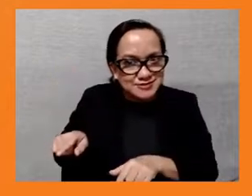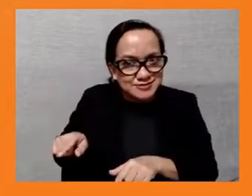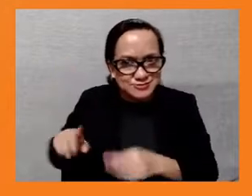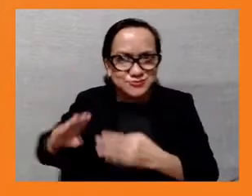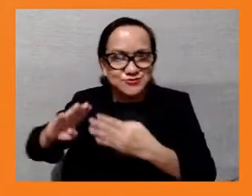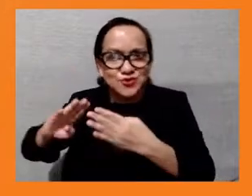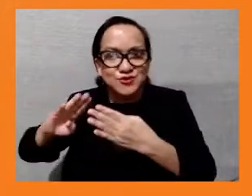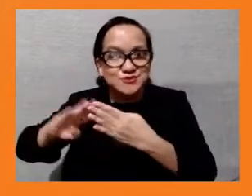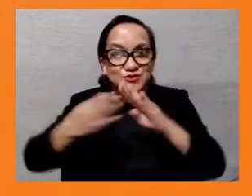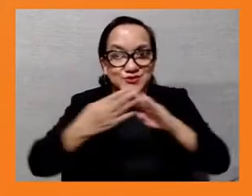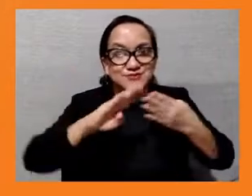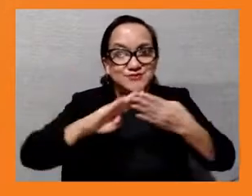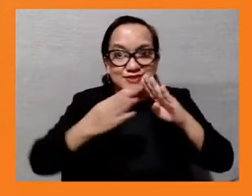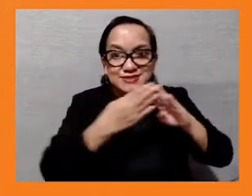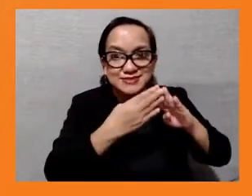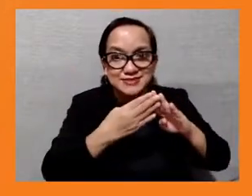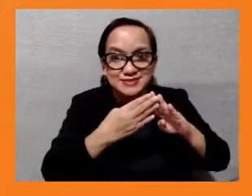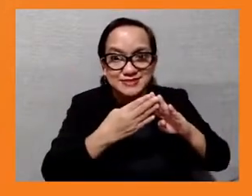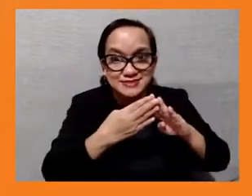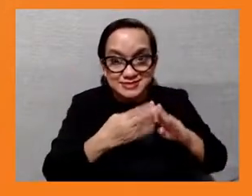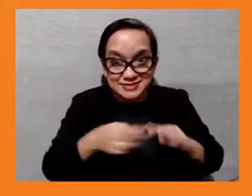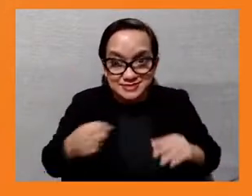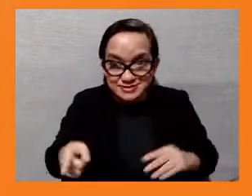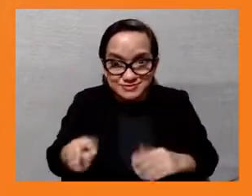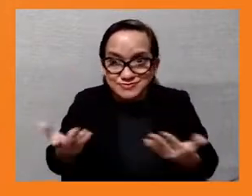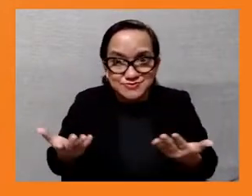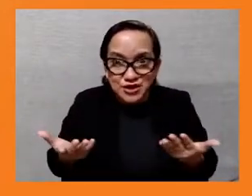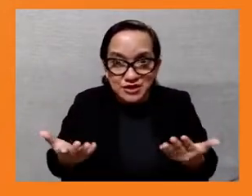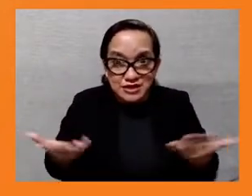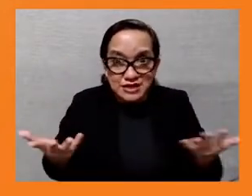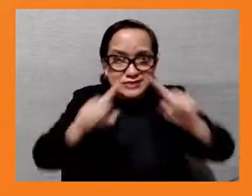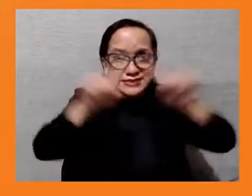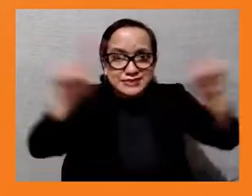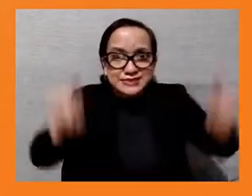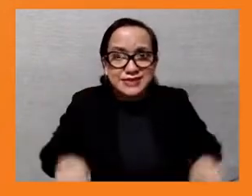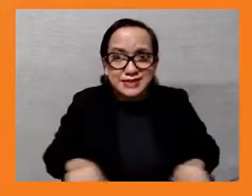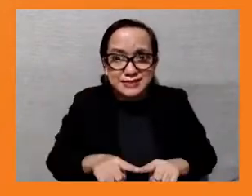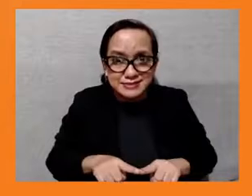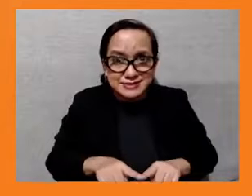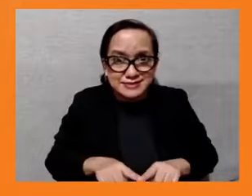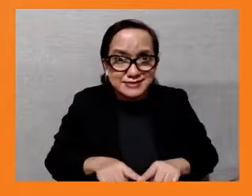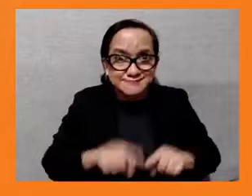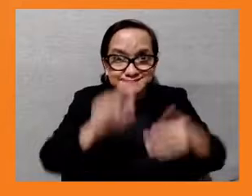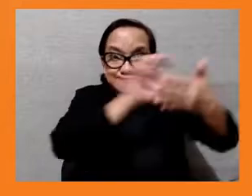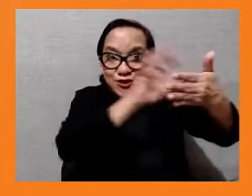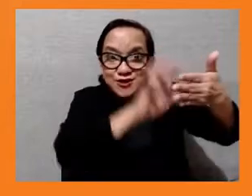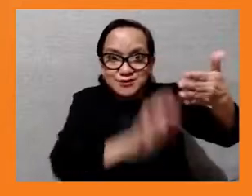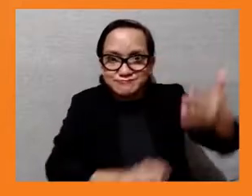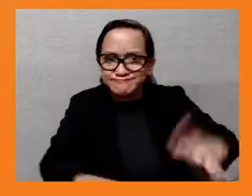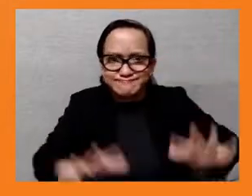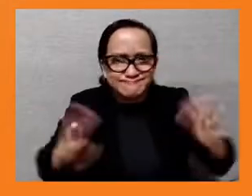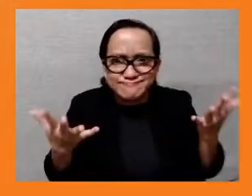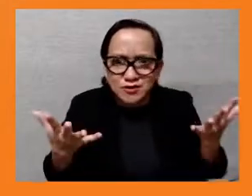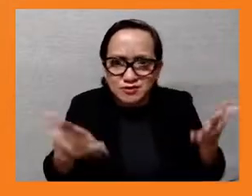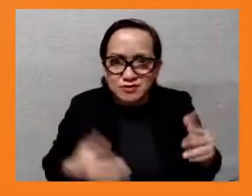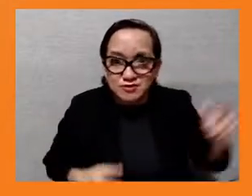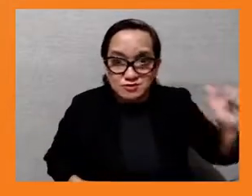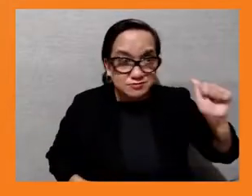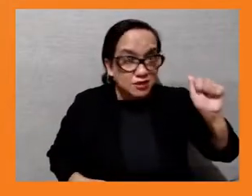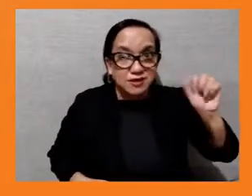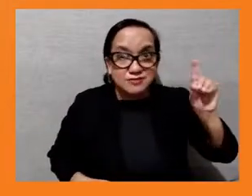I'll encourage people to vote and add in their questions as well. Our next speaker is Ms. Ritu Thapa, who is an advocate